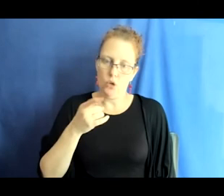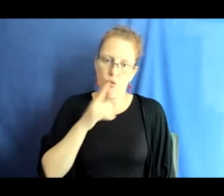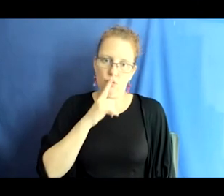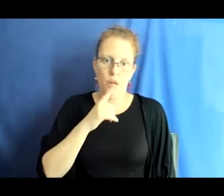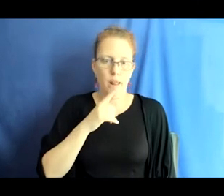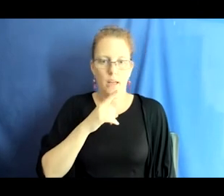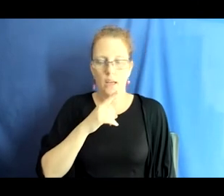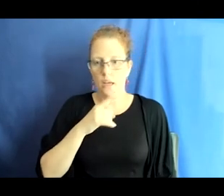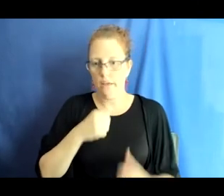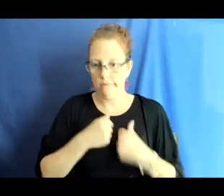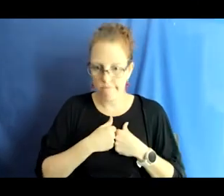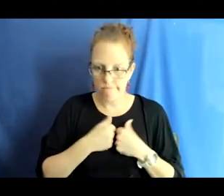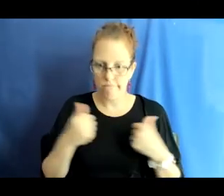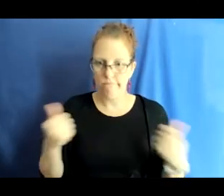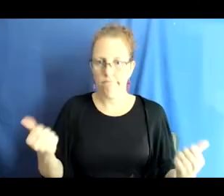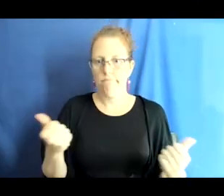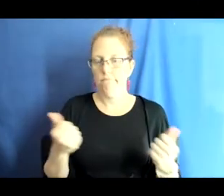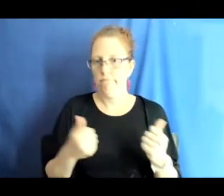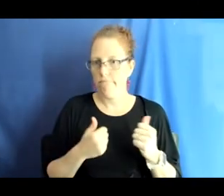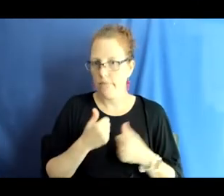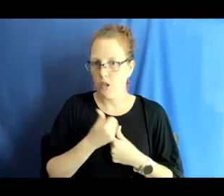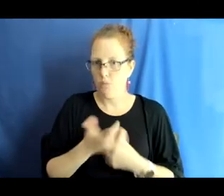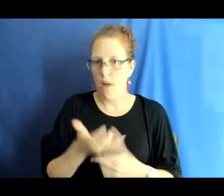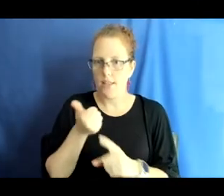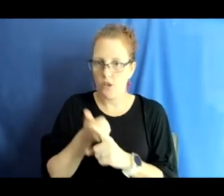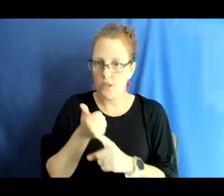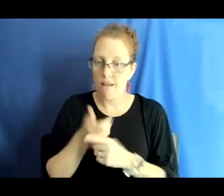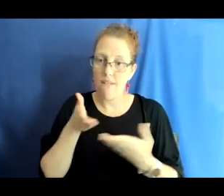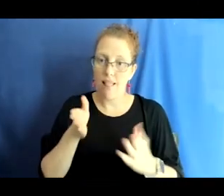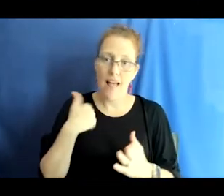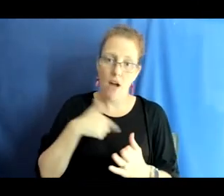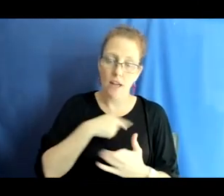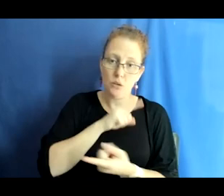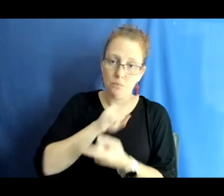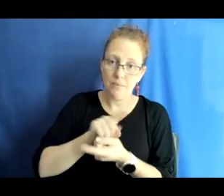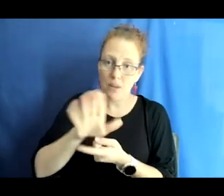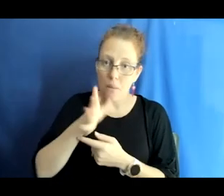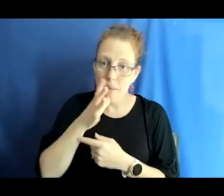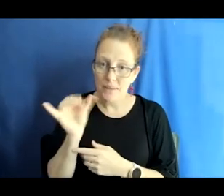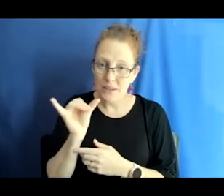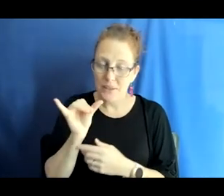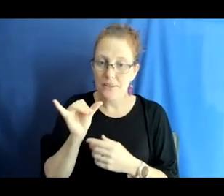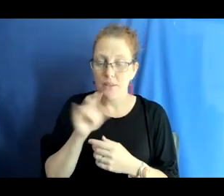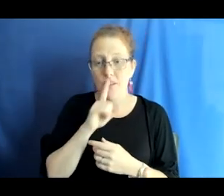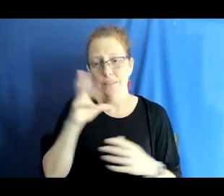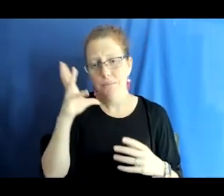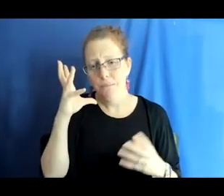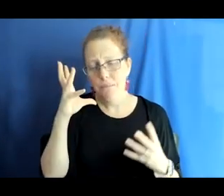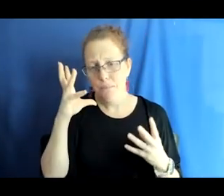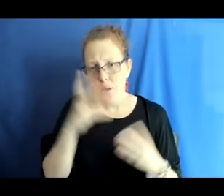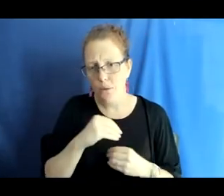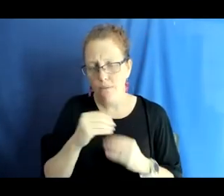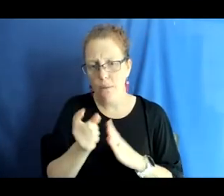you, and allowing us to meet your mom too, it was a beautiful, beautiful